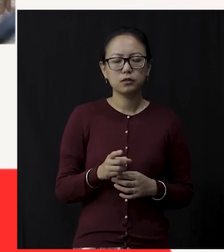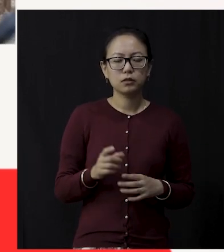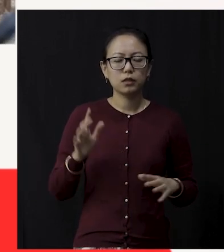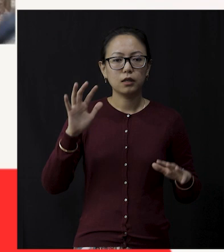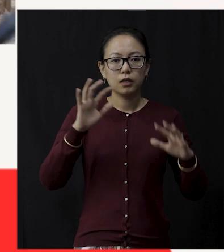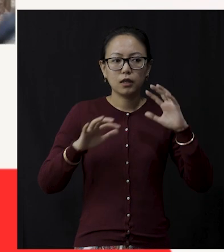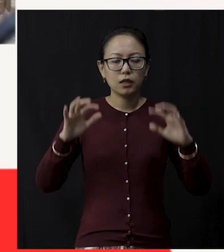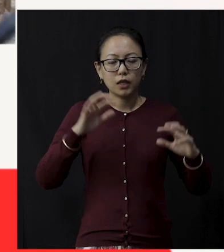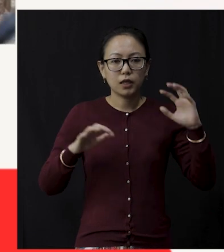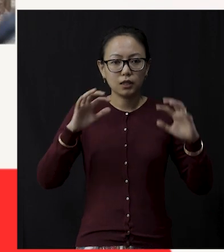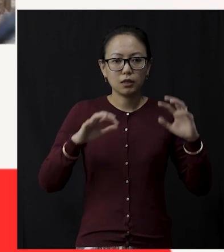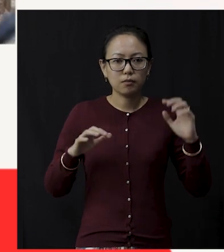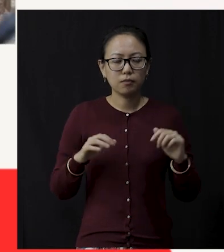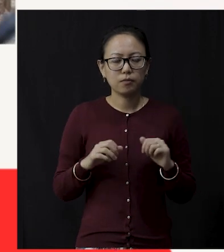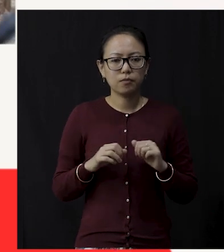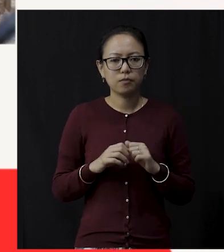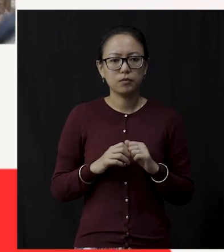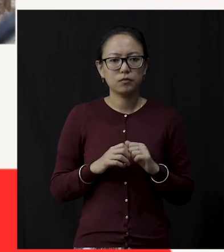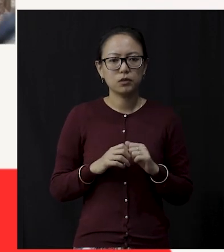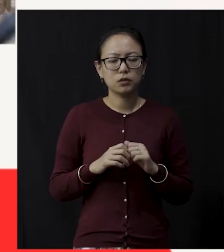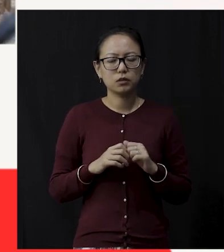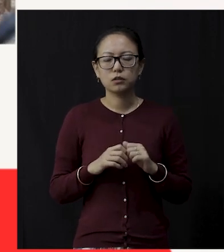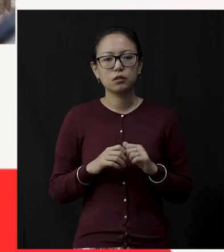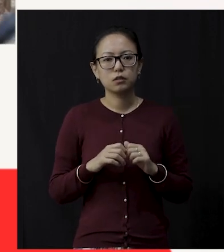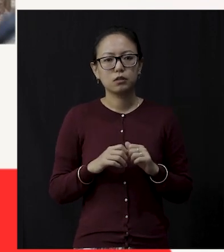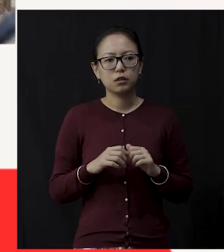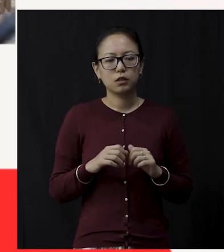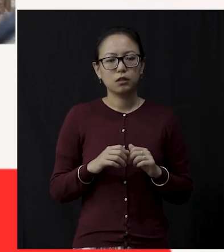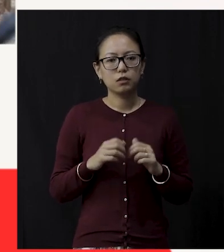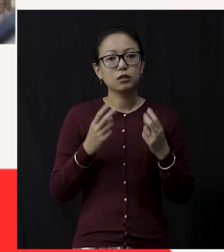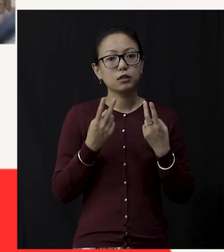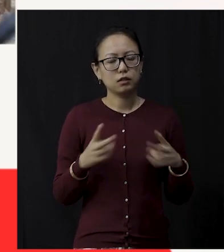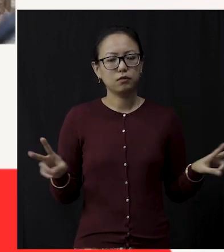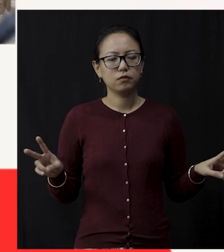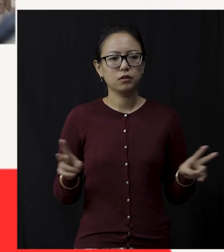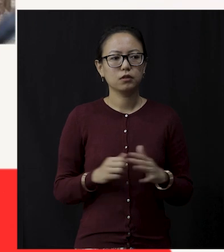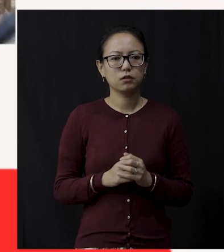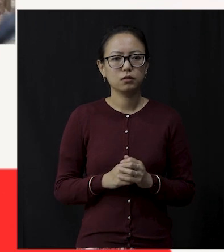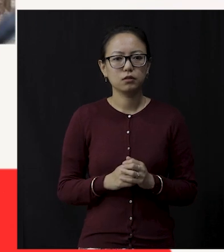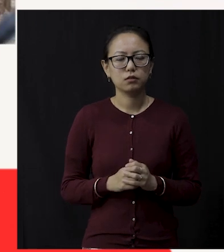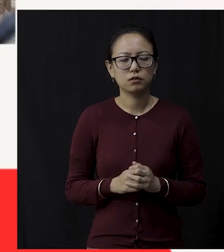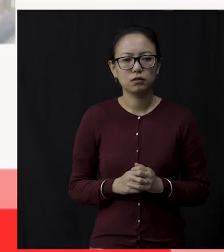have different body feature. So let's learn about that.